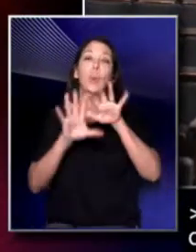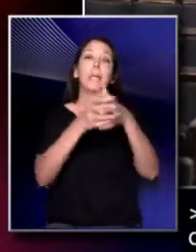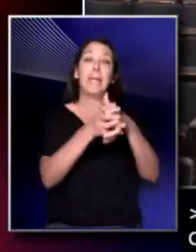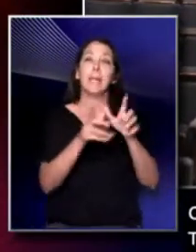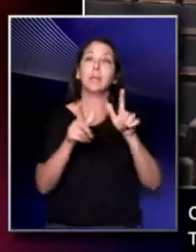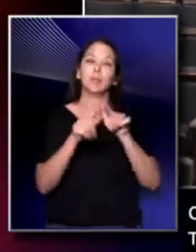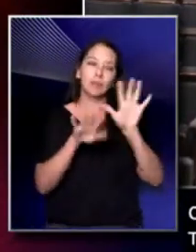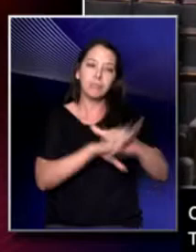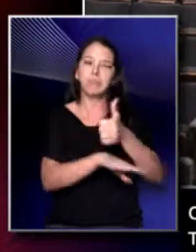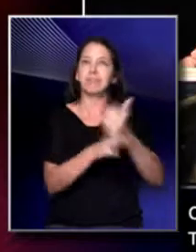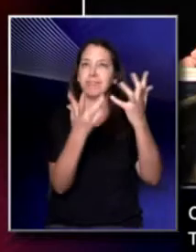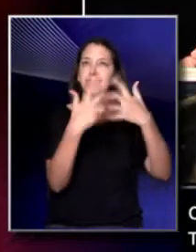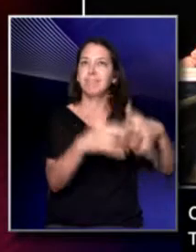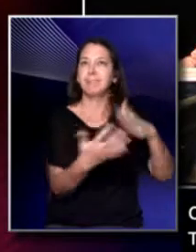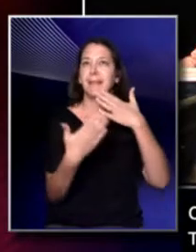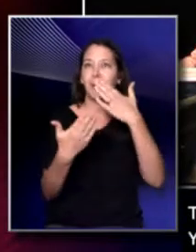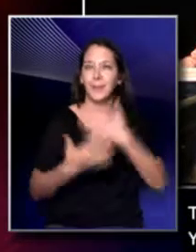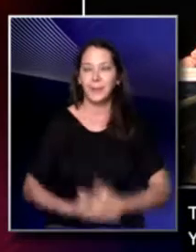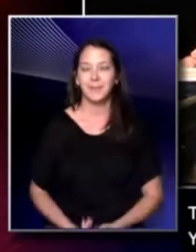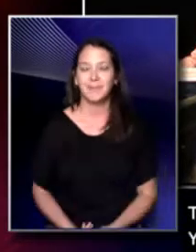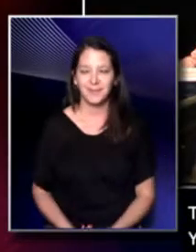together.